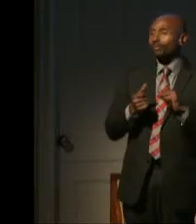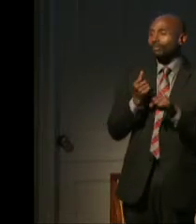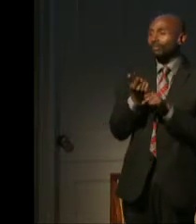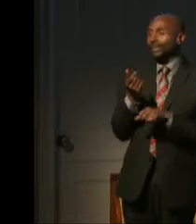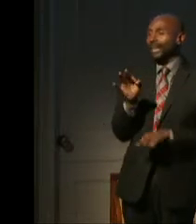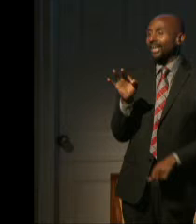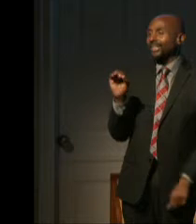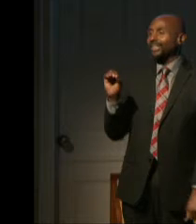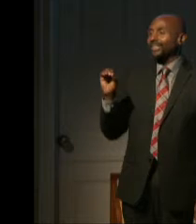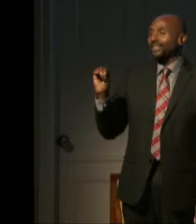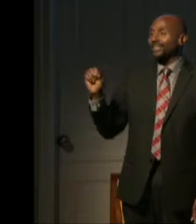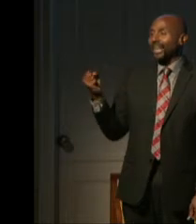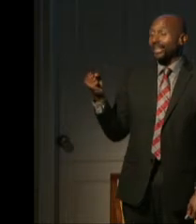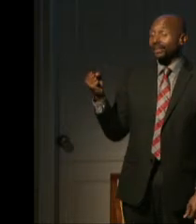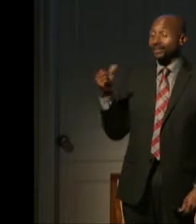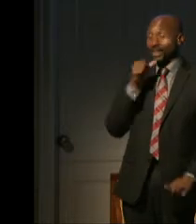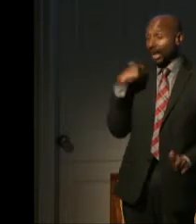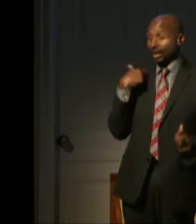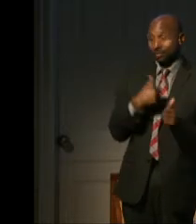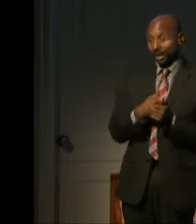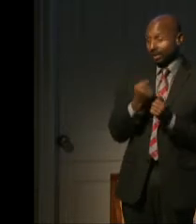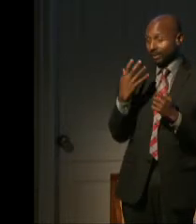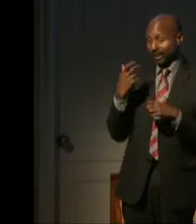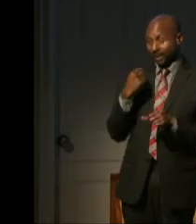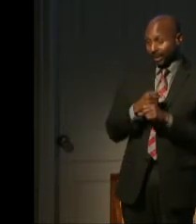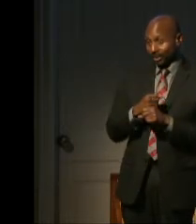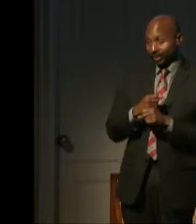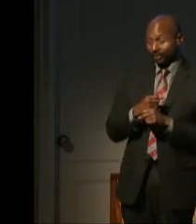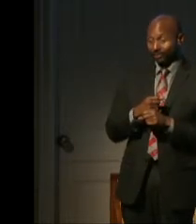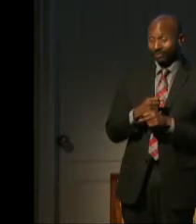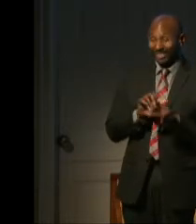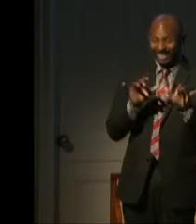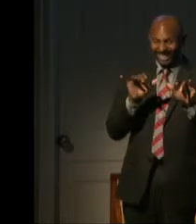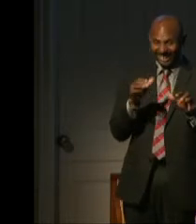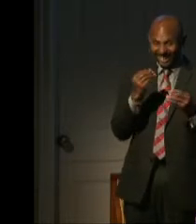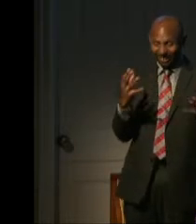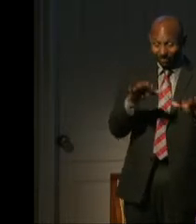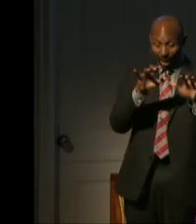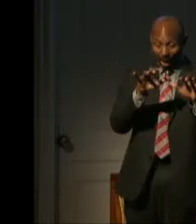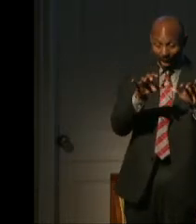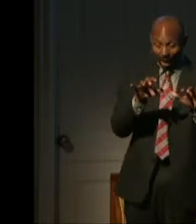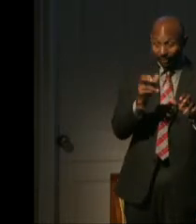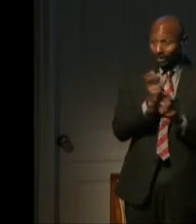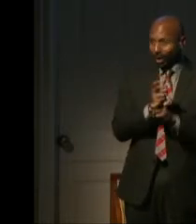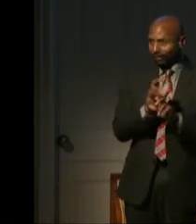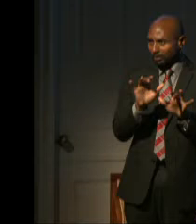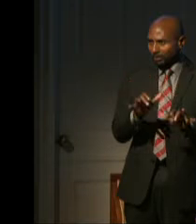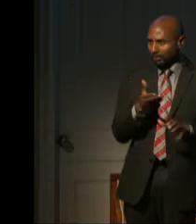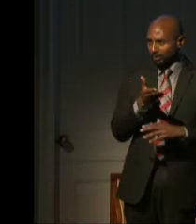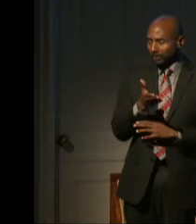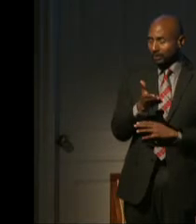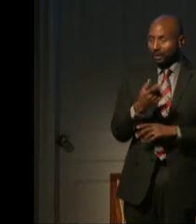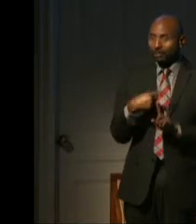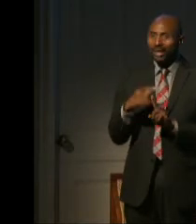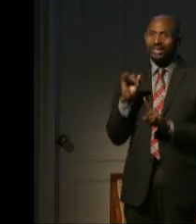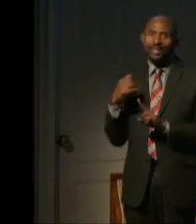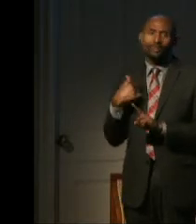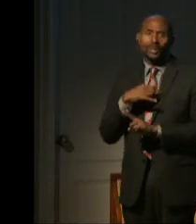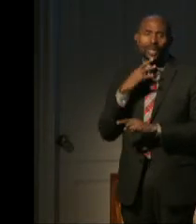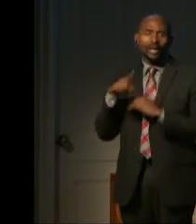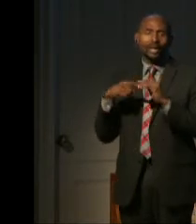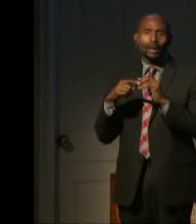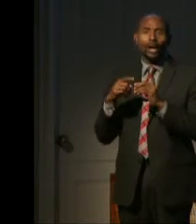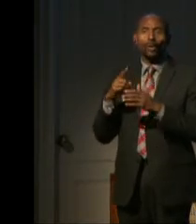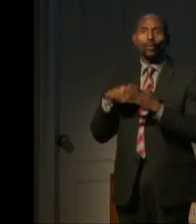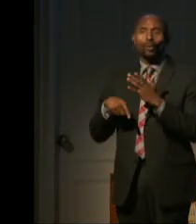not updated for years, hard to get data in, especially when we're talking about the rich wealth of data that we want to bring